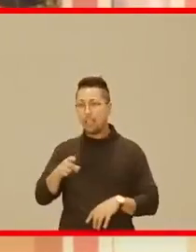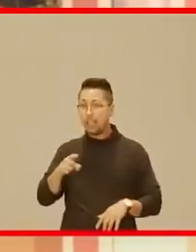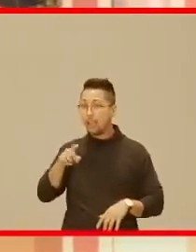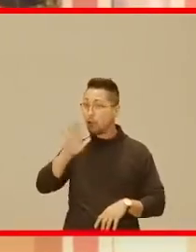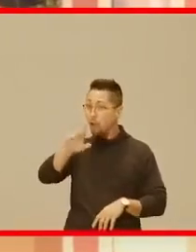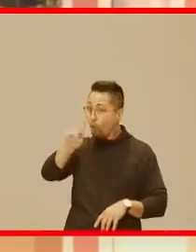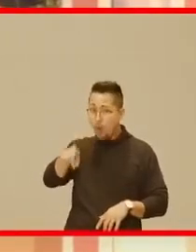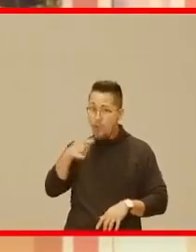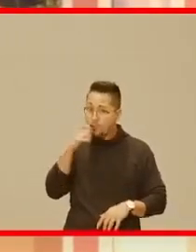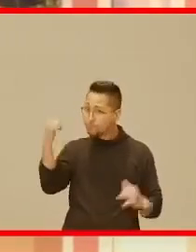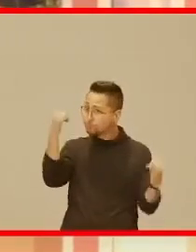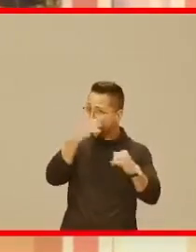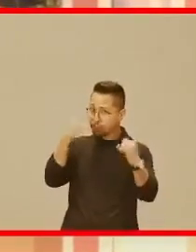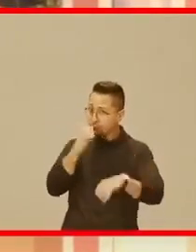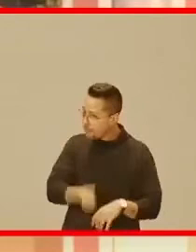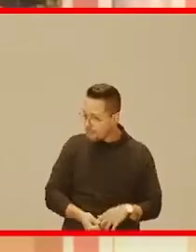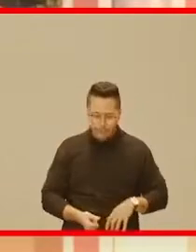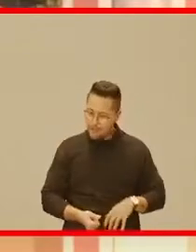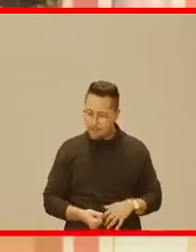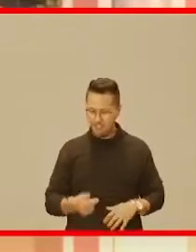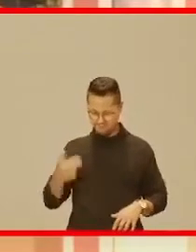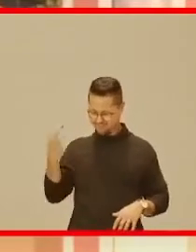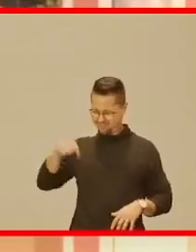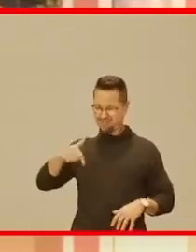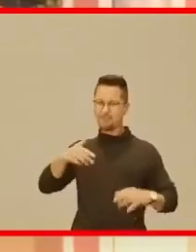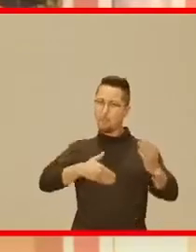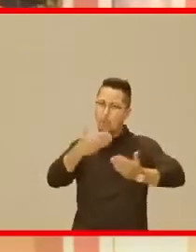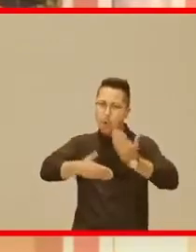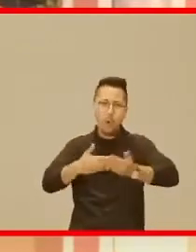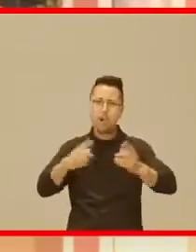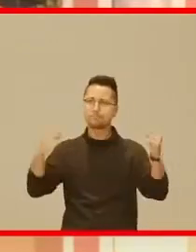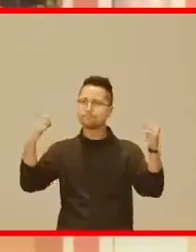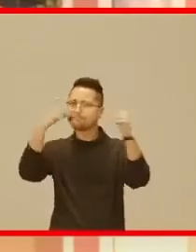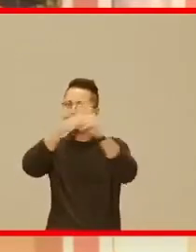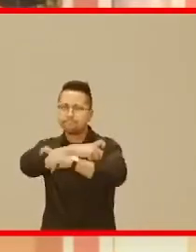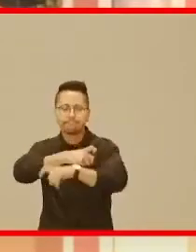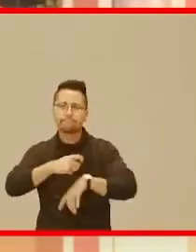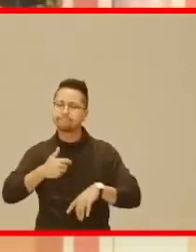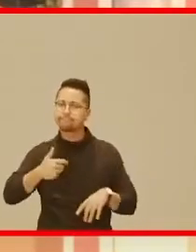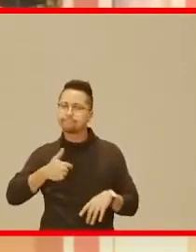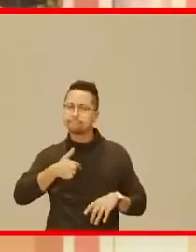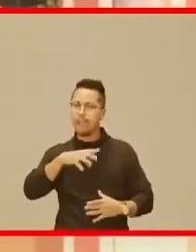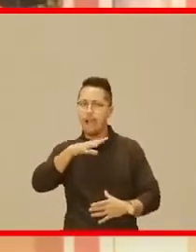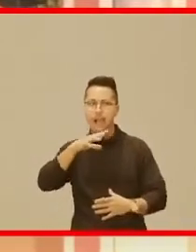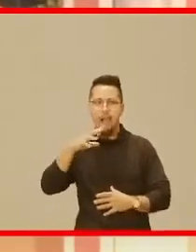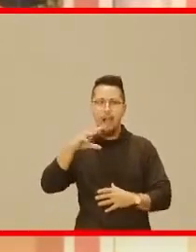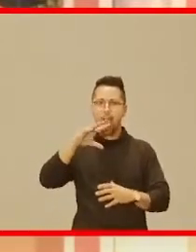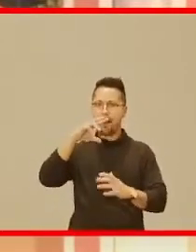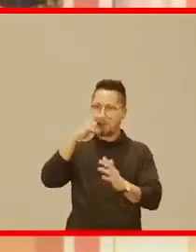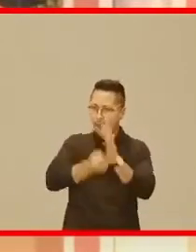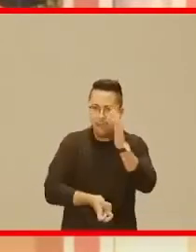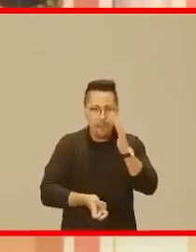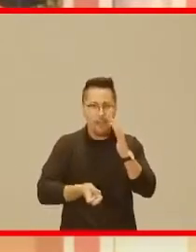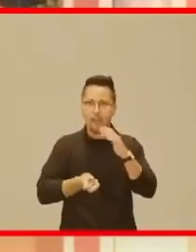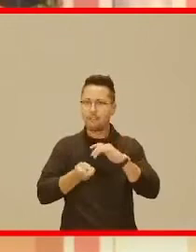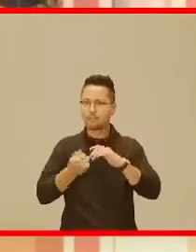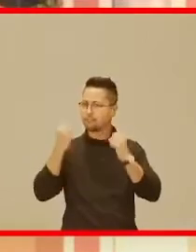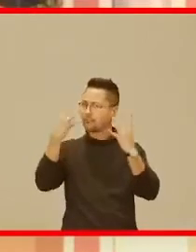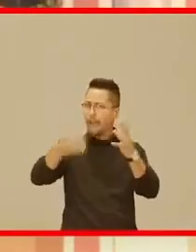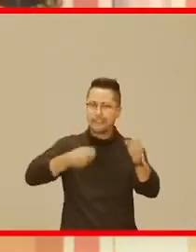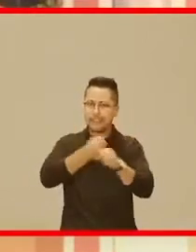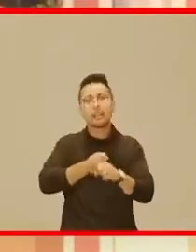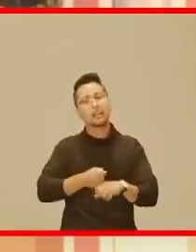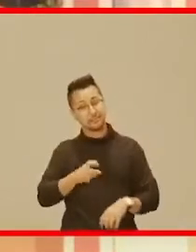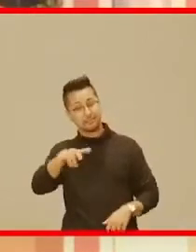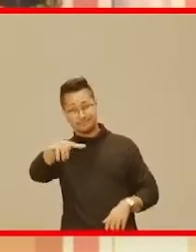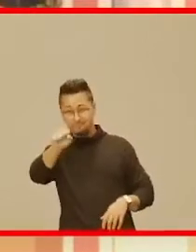complicated process, and I have been in it, you know, forever, but it is complex. And if you have a problem in